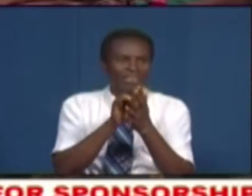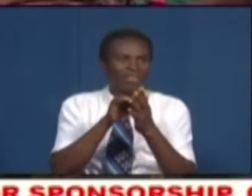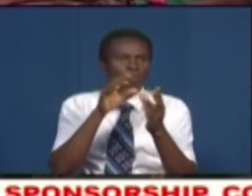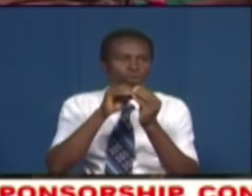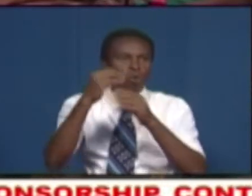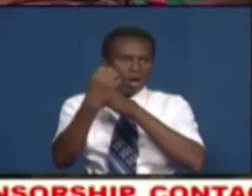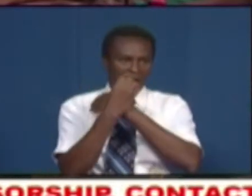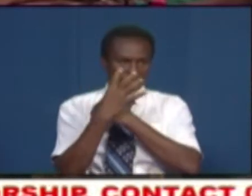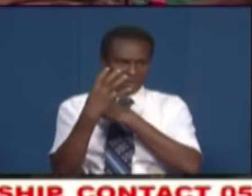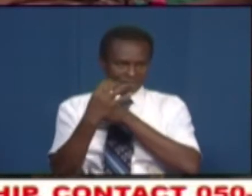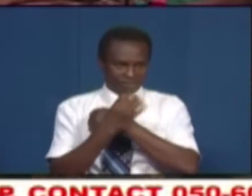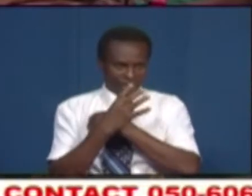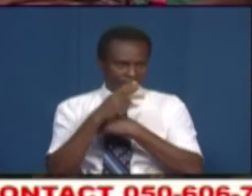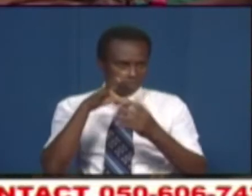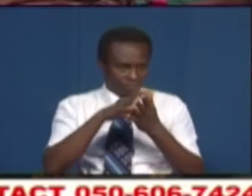about the